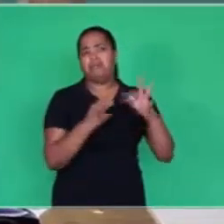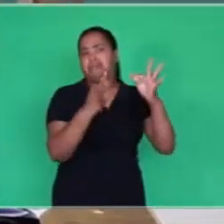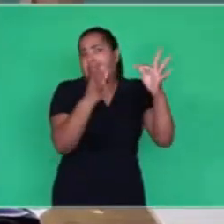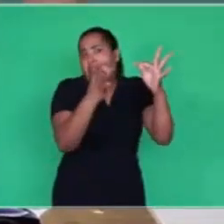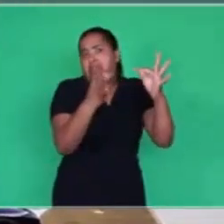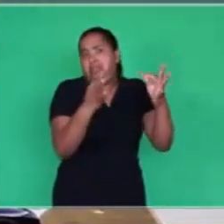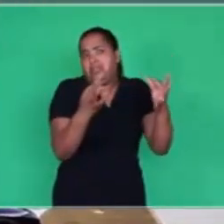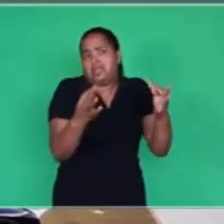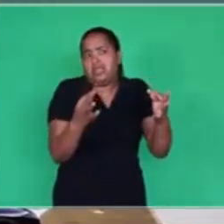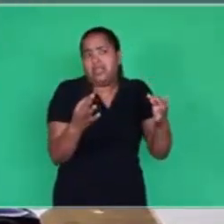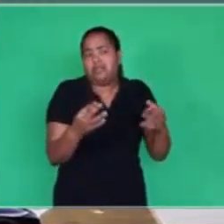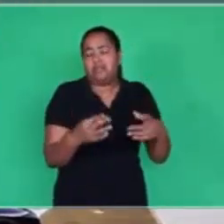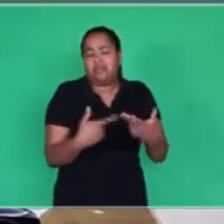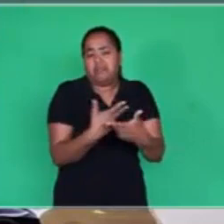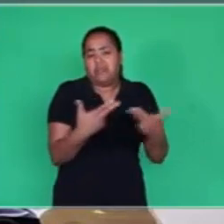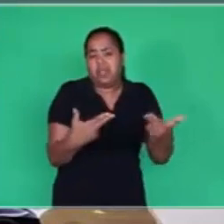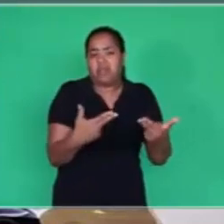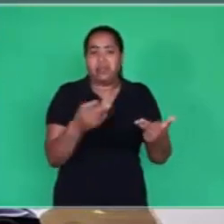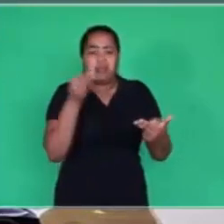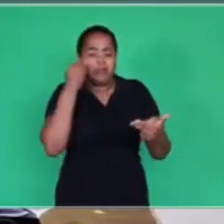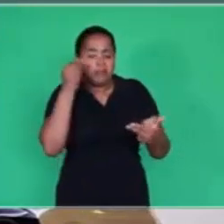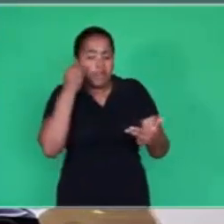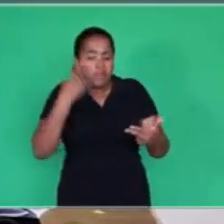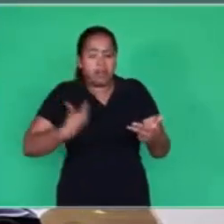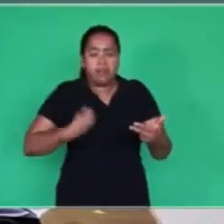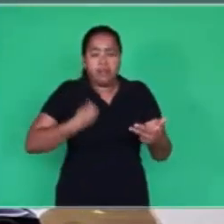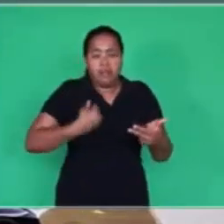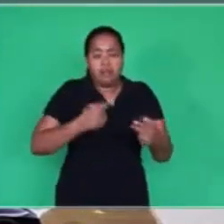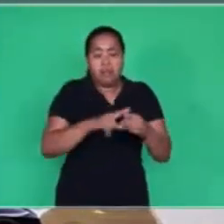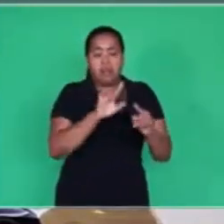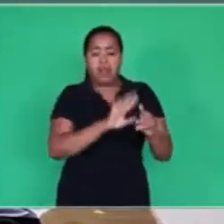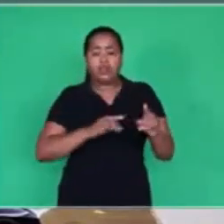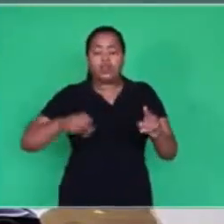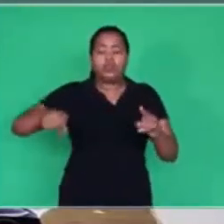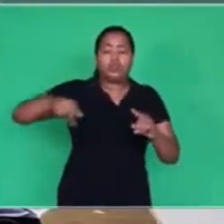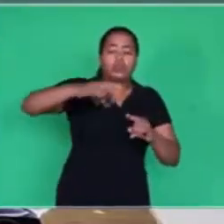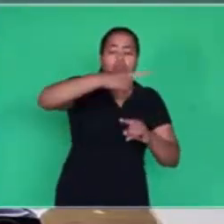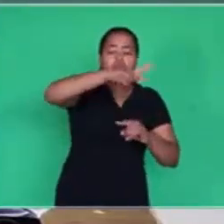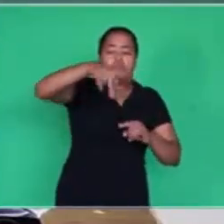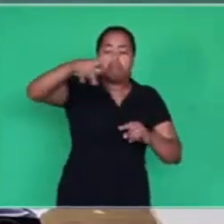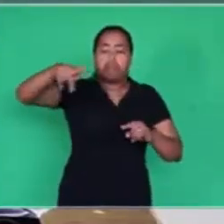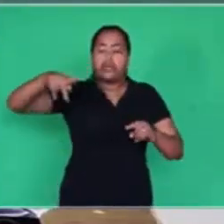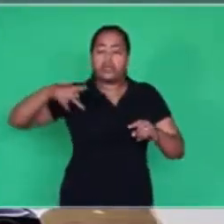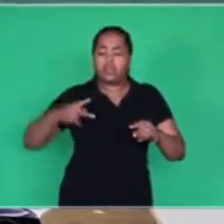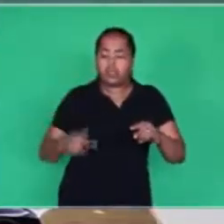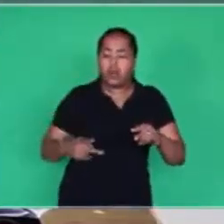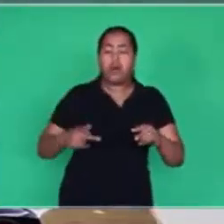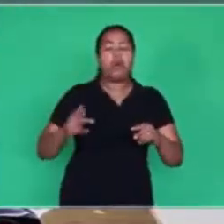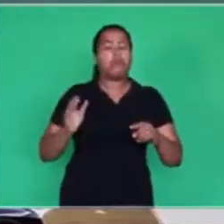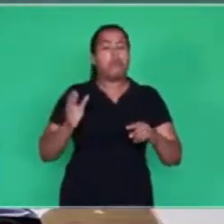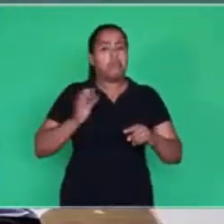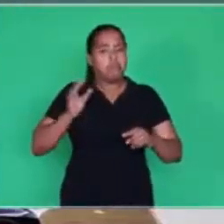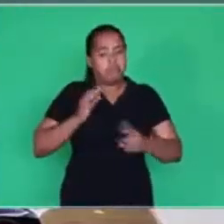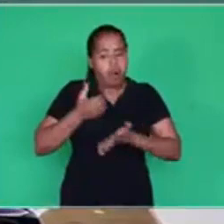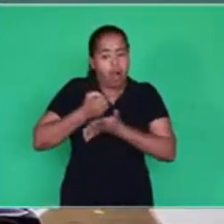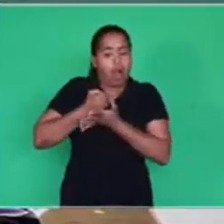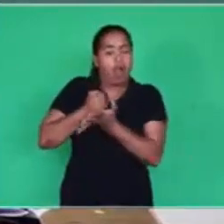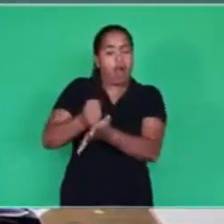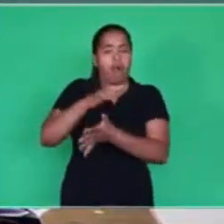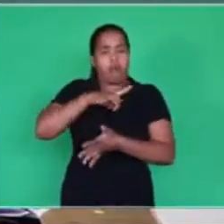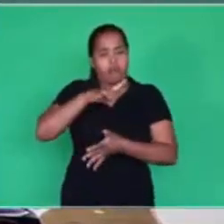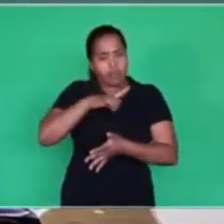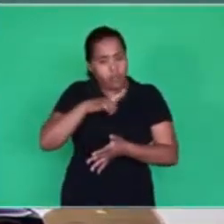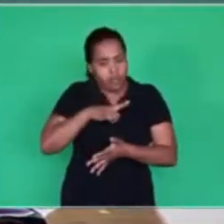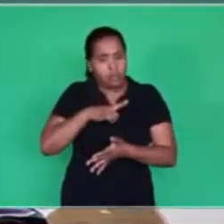What does Israel have to offer to gain allies? Maybe technology, but that's not enough. There